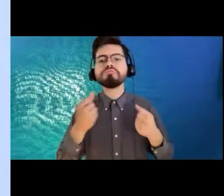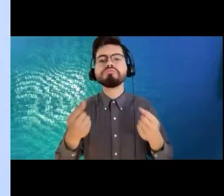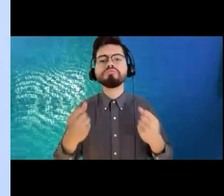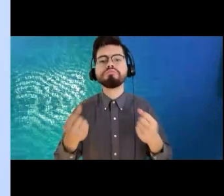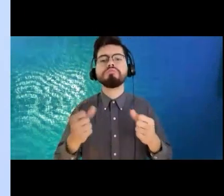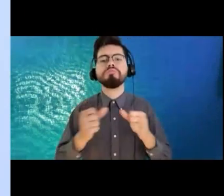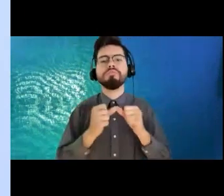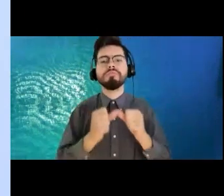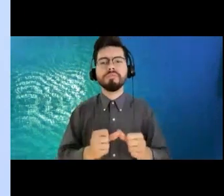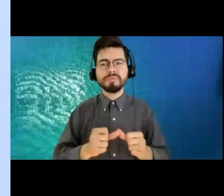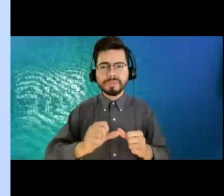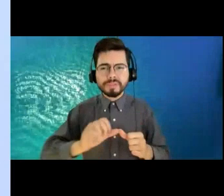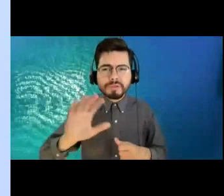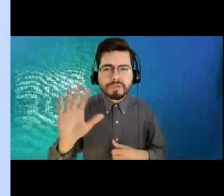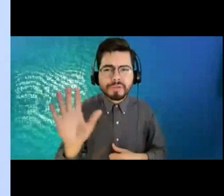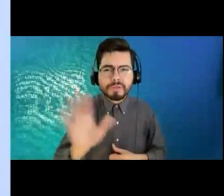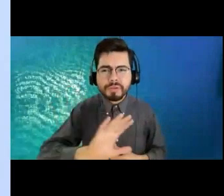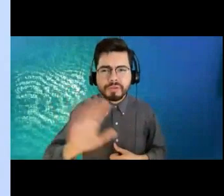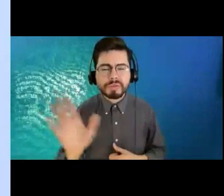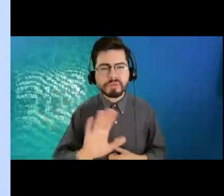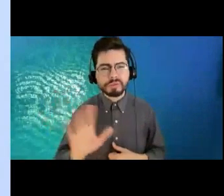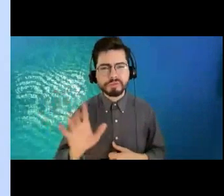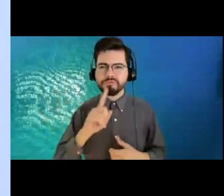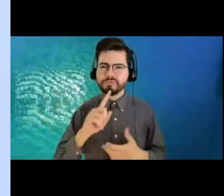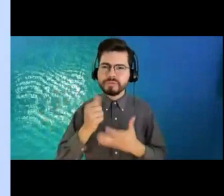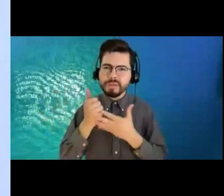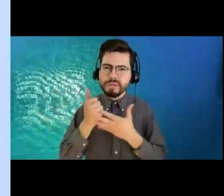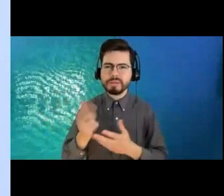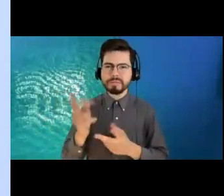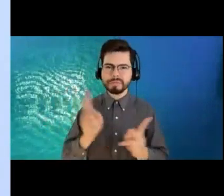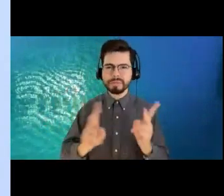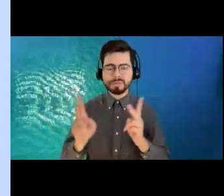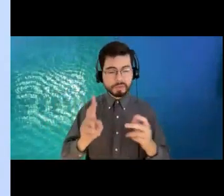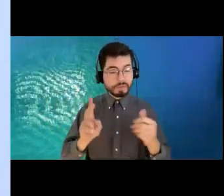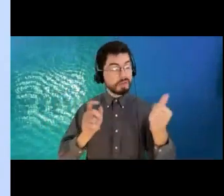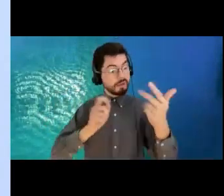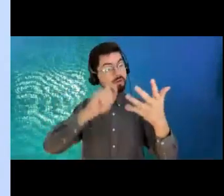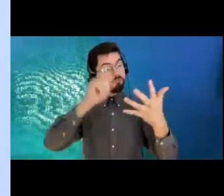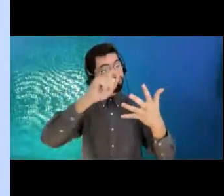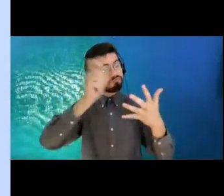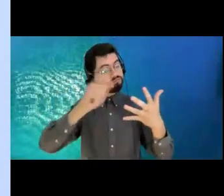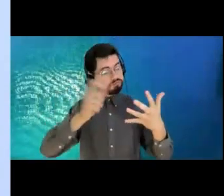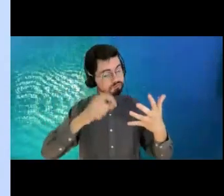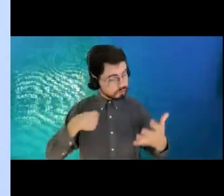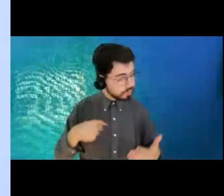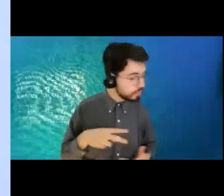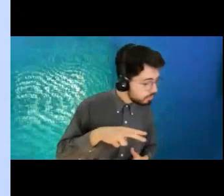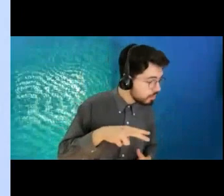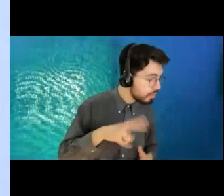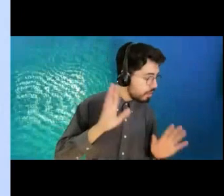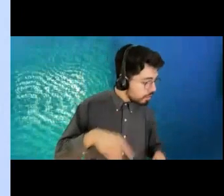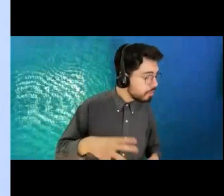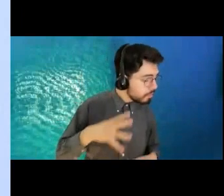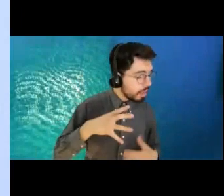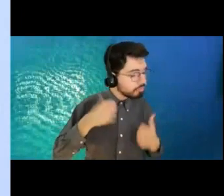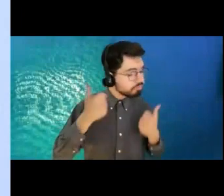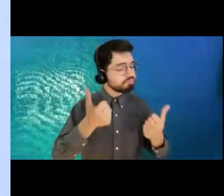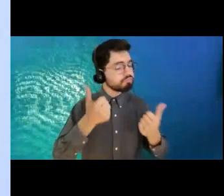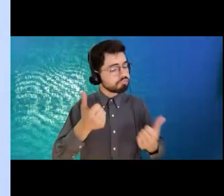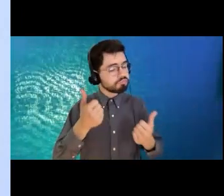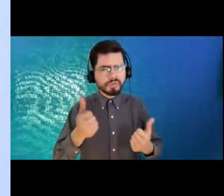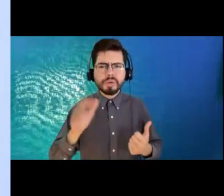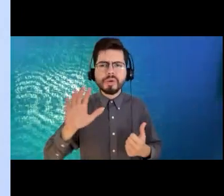people get not just looking at things in the checklist, but the feel of it. What does it feel like? What does it sound like?